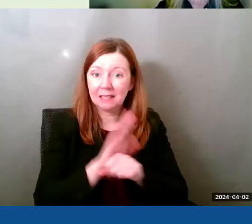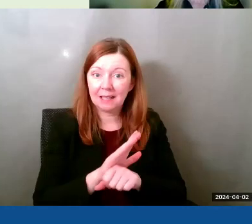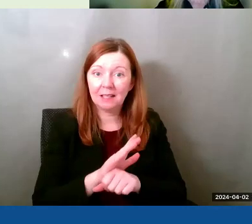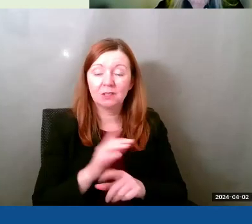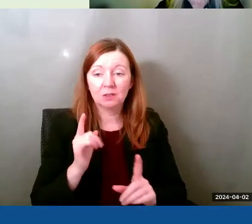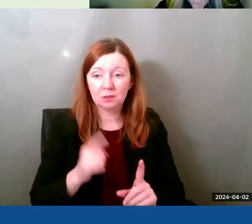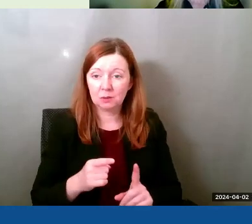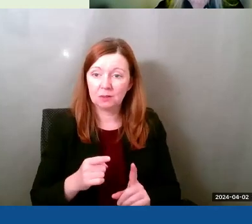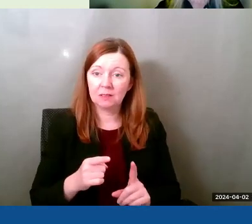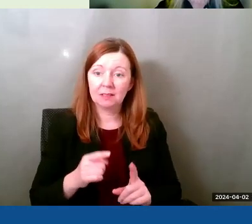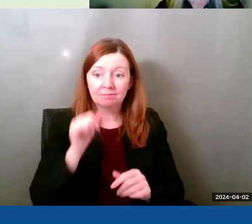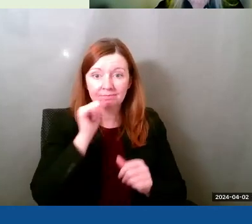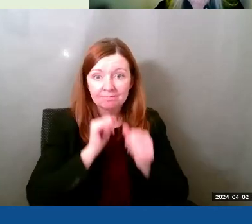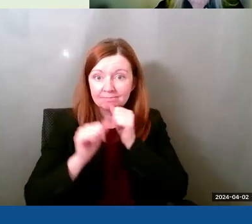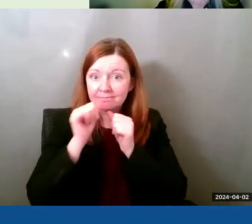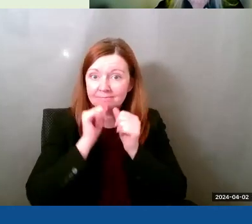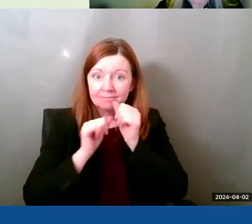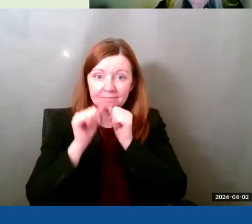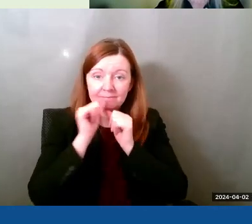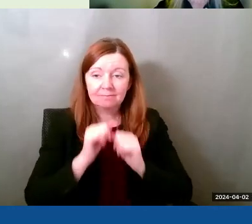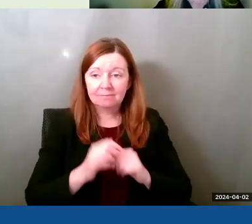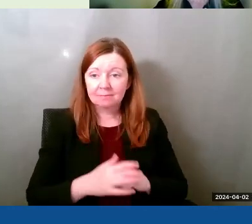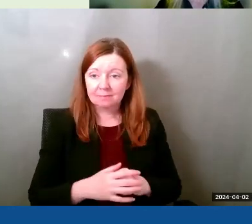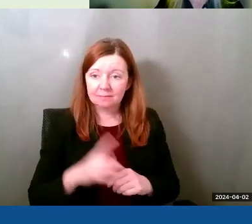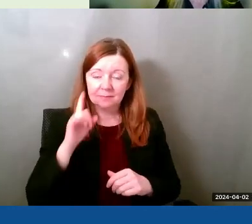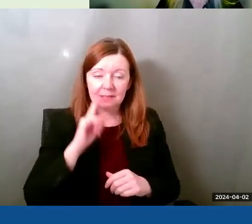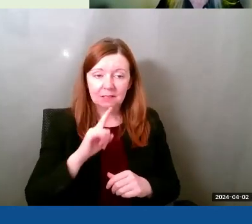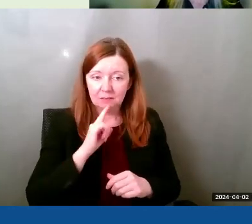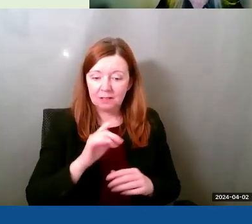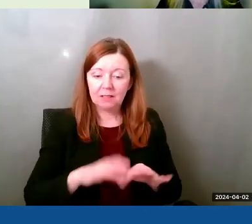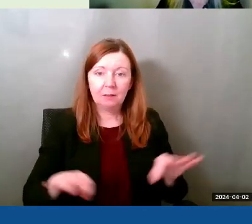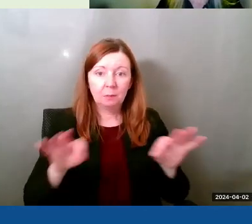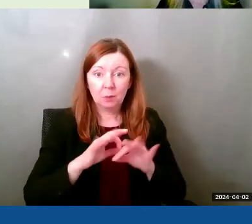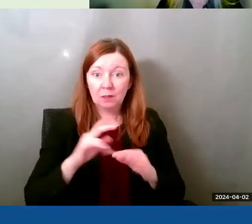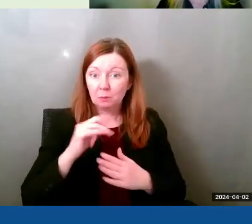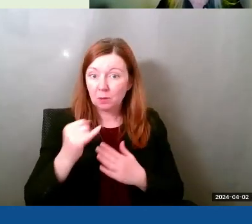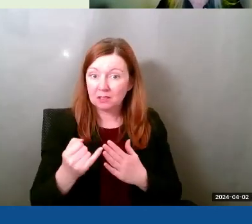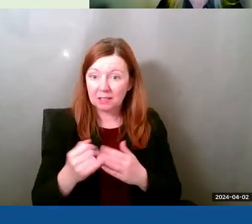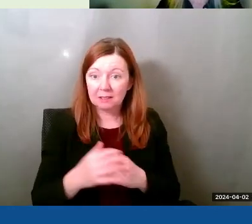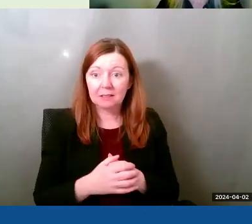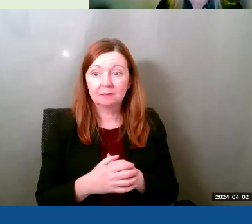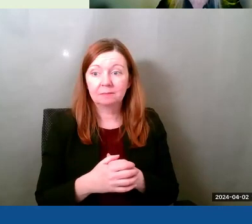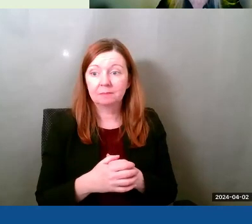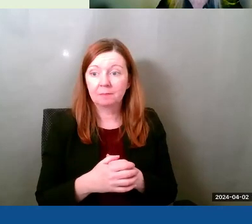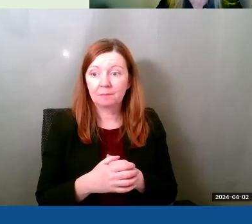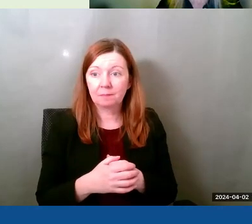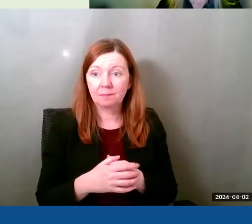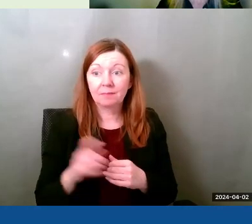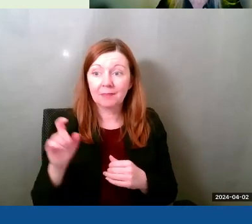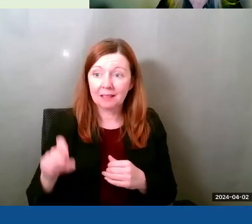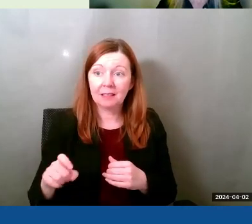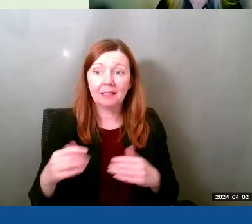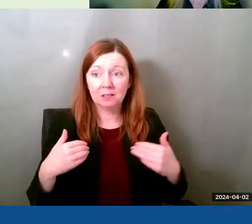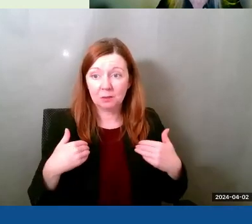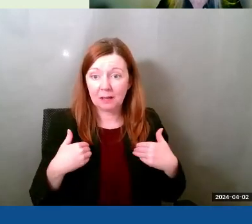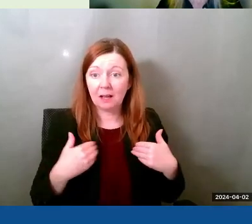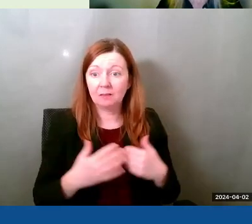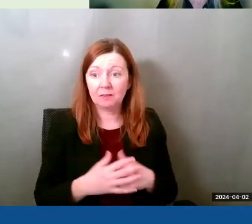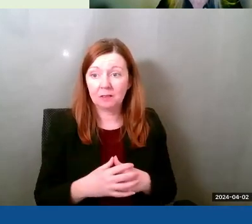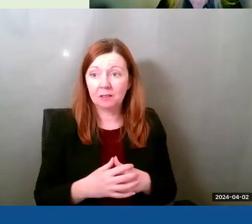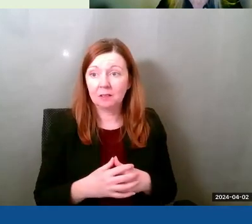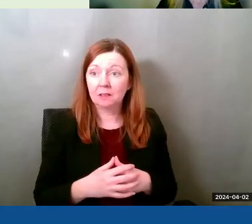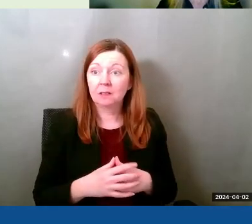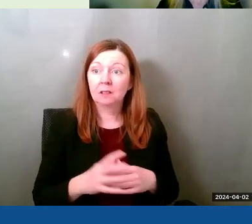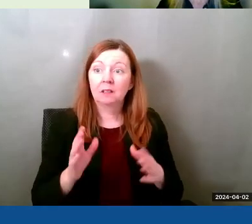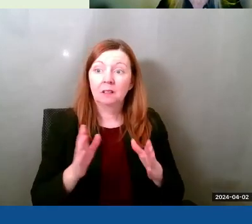to hanging in there, and I think it's a very important project that needs to have